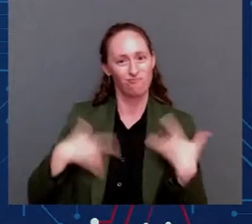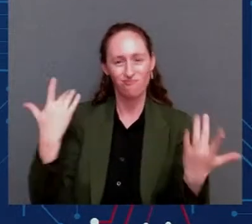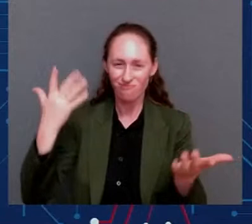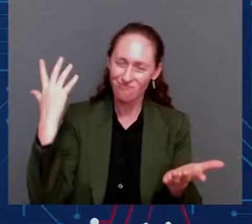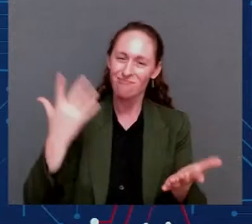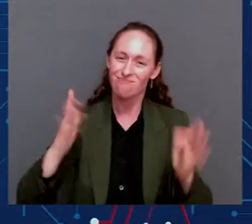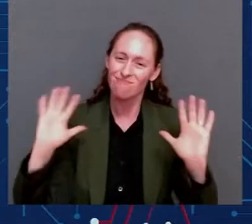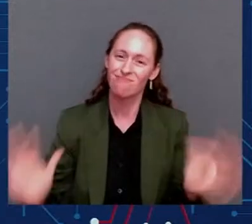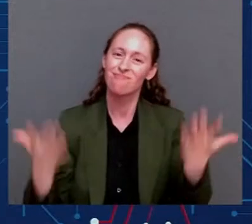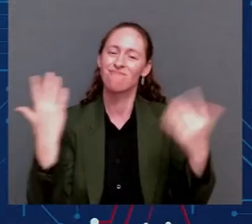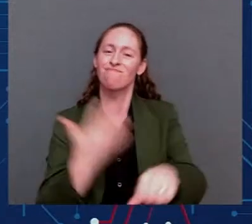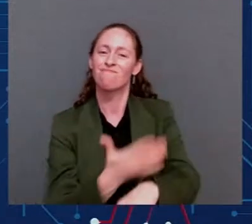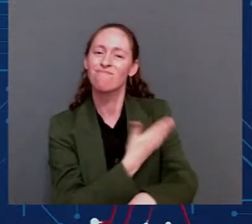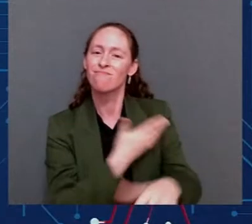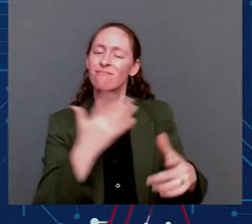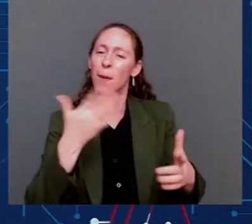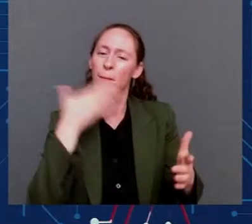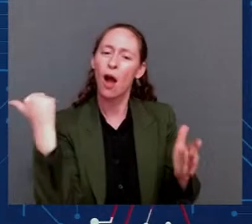we have in the Senate.